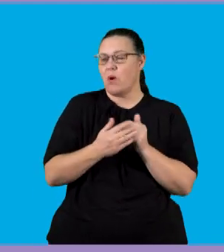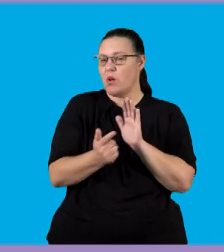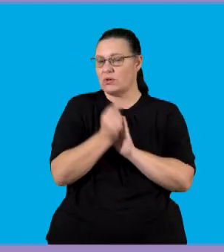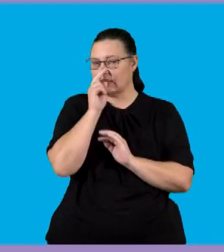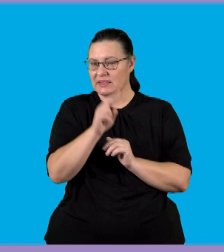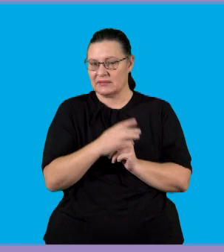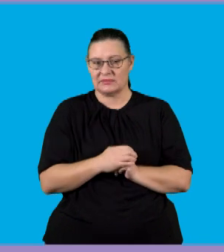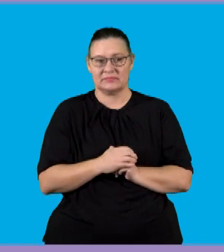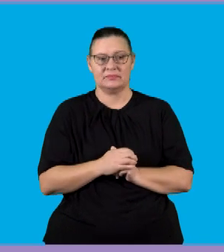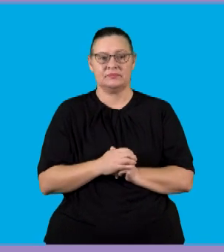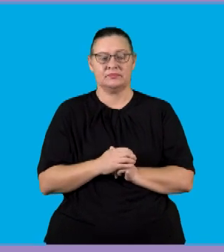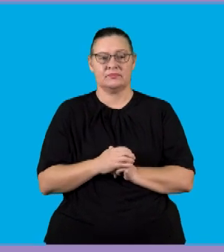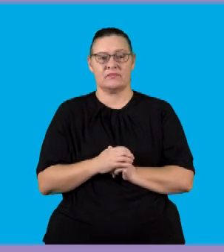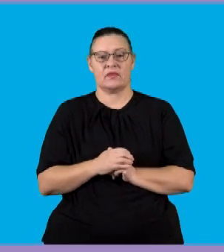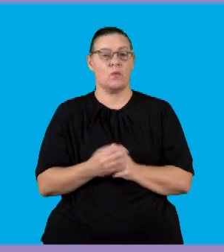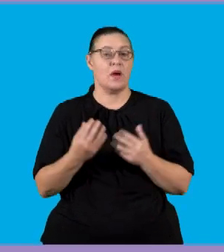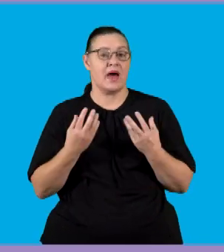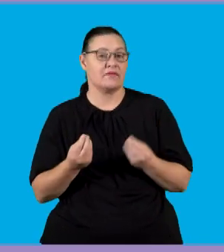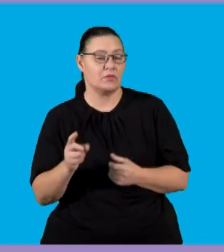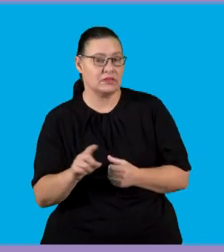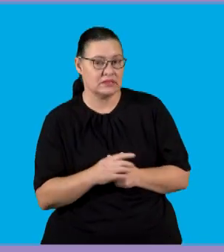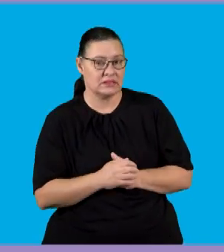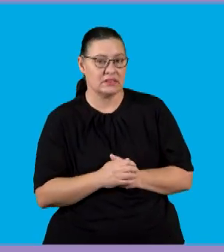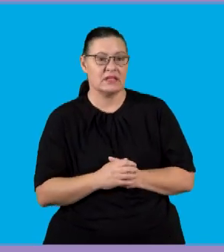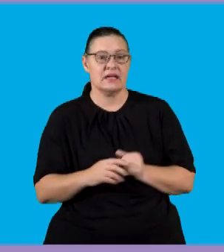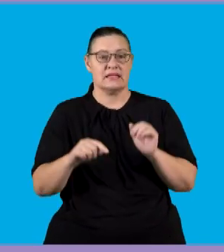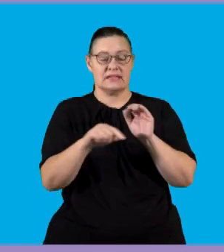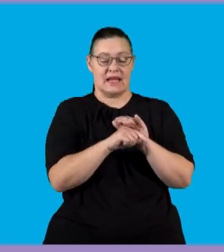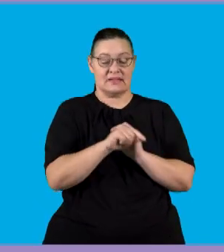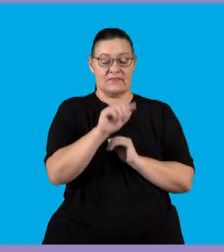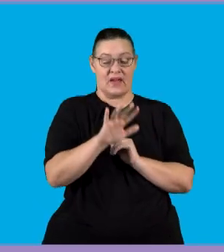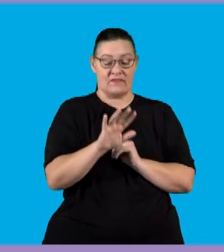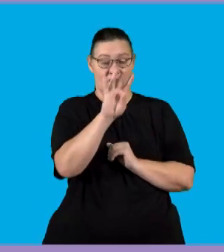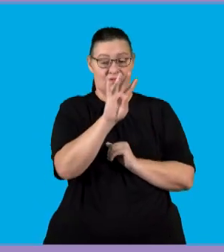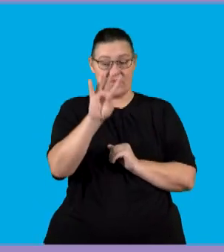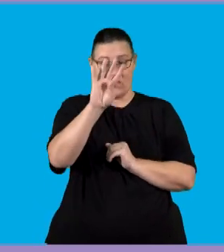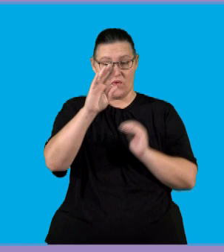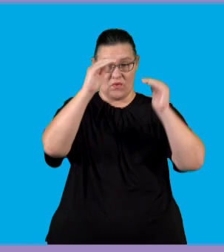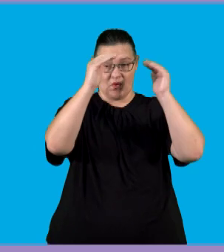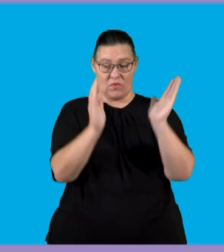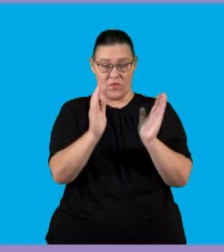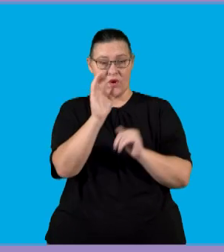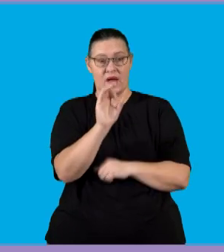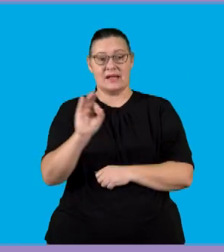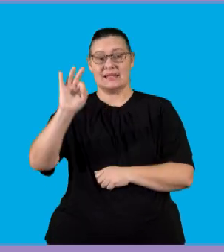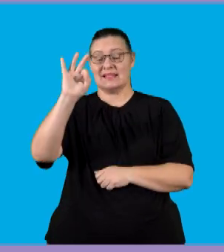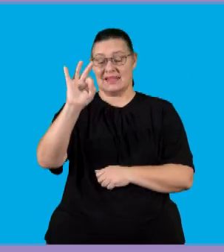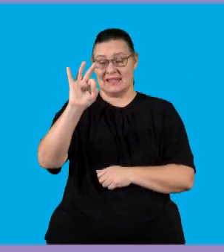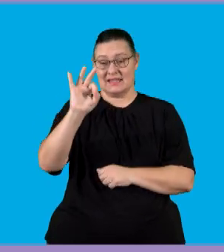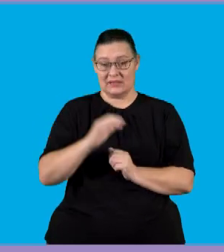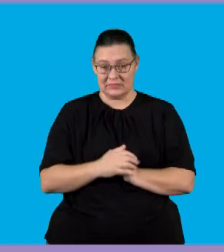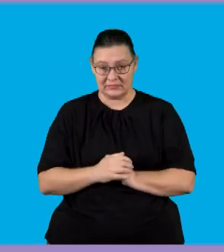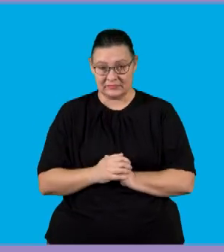laws. So here we have a negative 5 raised to the